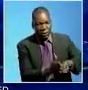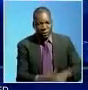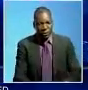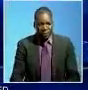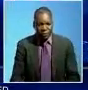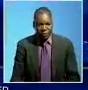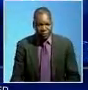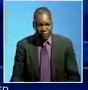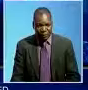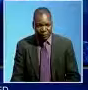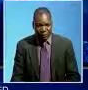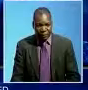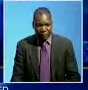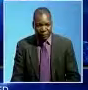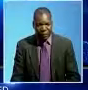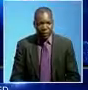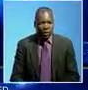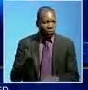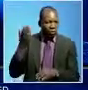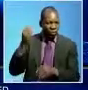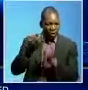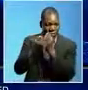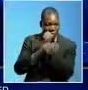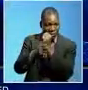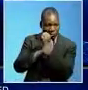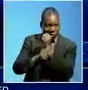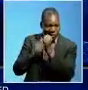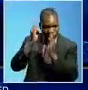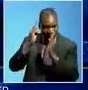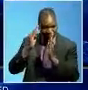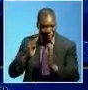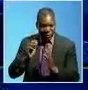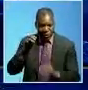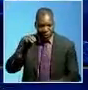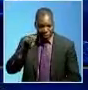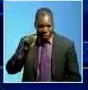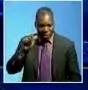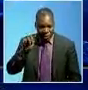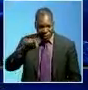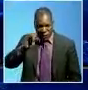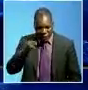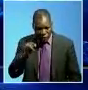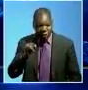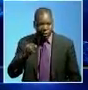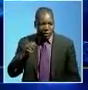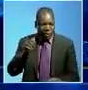The Lusaka High Court has granted former Foreign Affairs Minister Joseph Malanji a 10,000 kwacha bail. The court